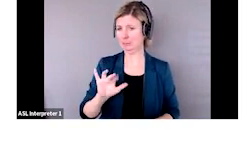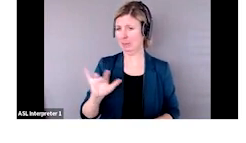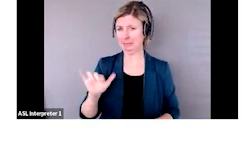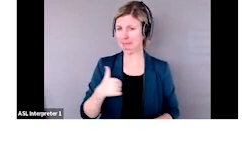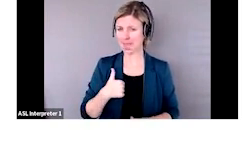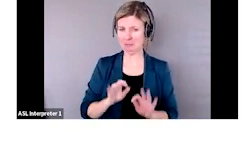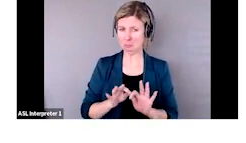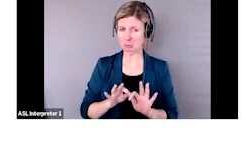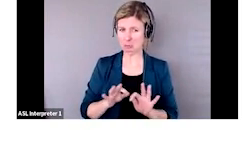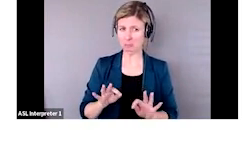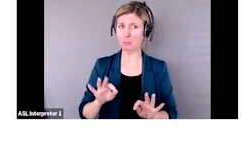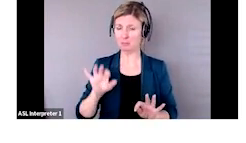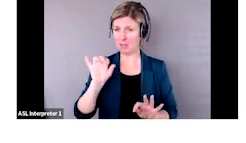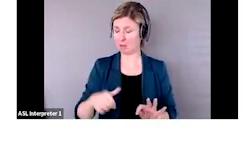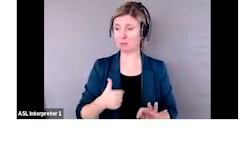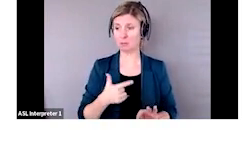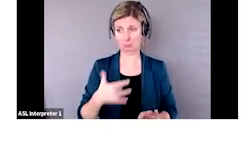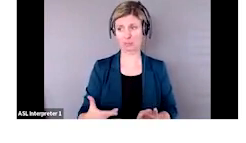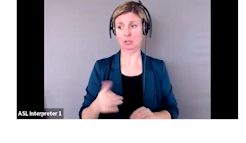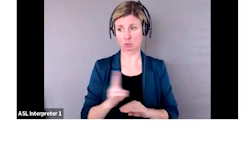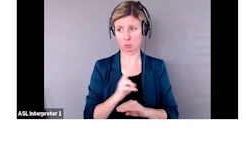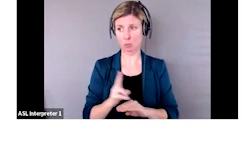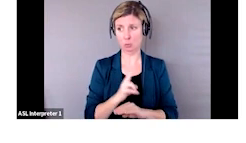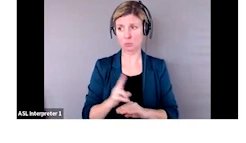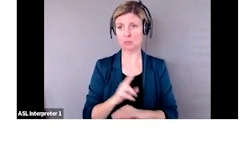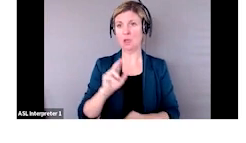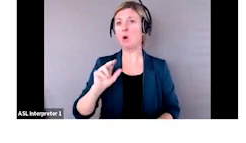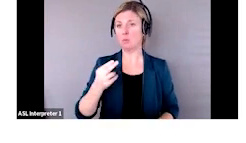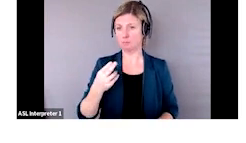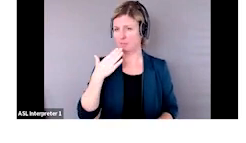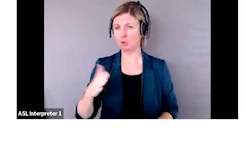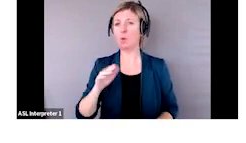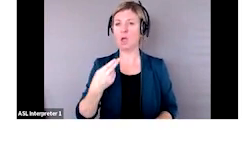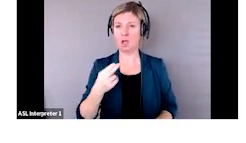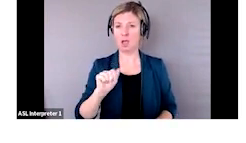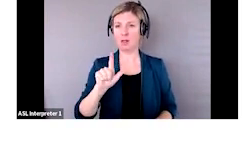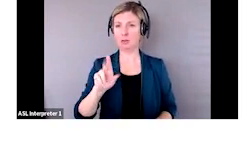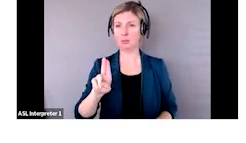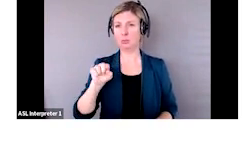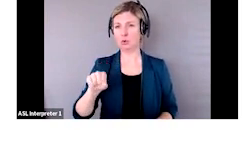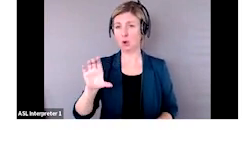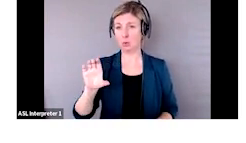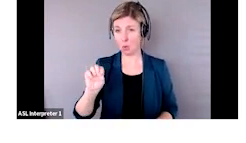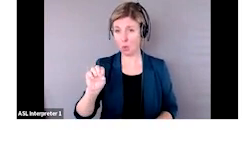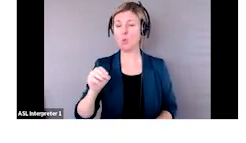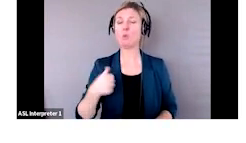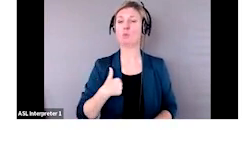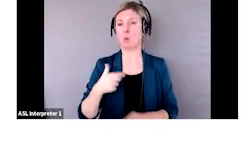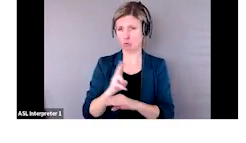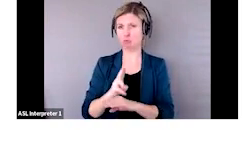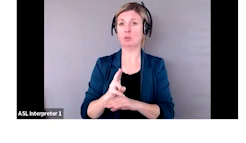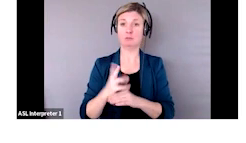roughly $500 to do a trademark, and it takes about 30 minutes. Okay. But for anything that has any kind